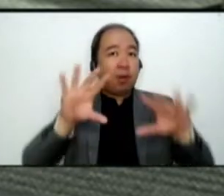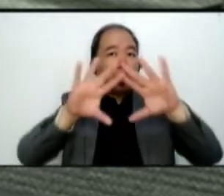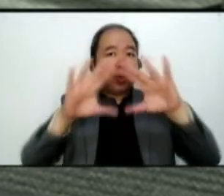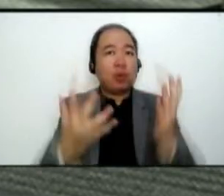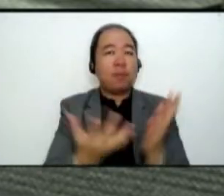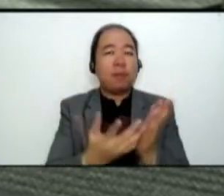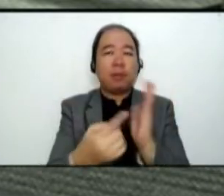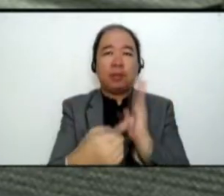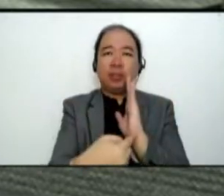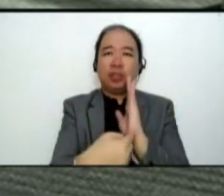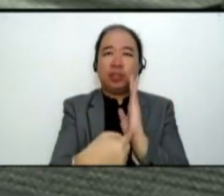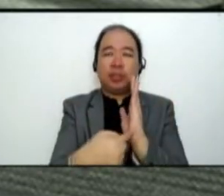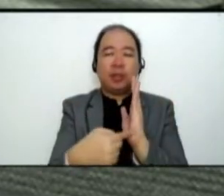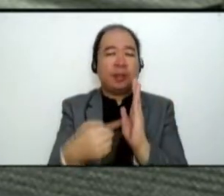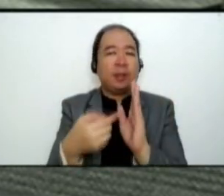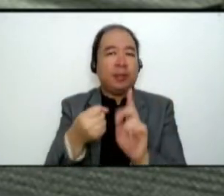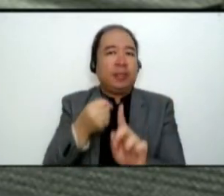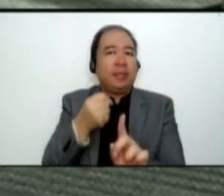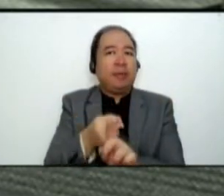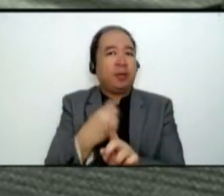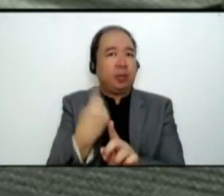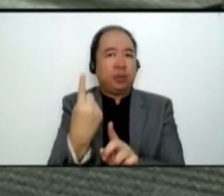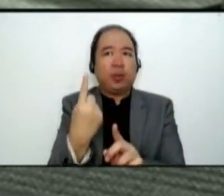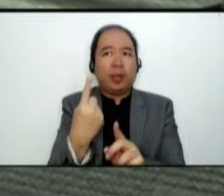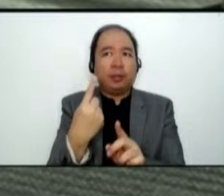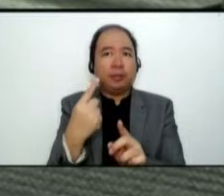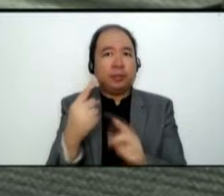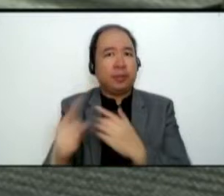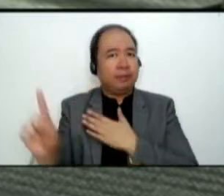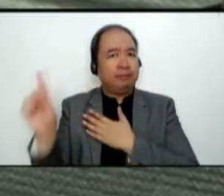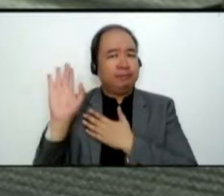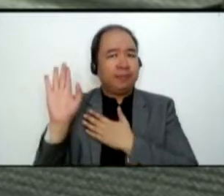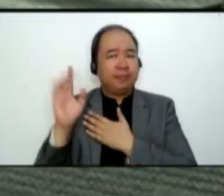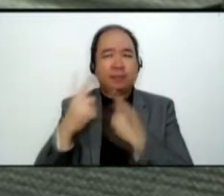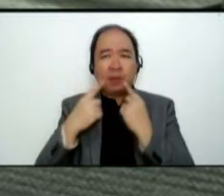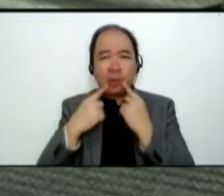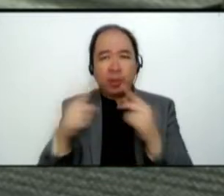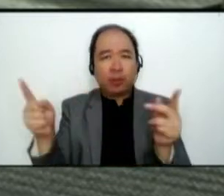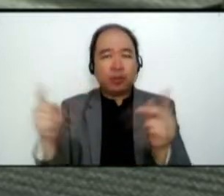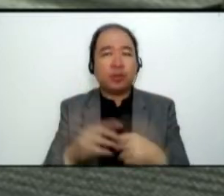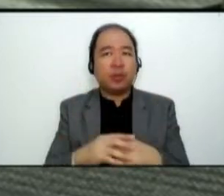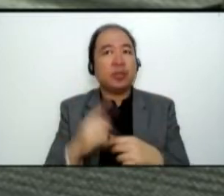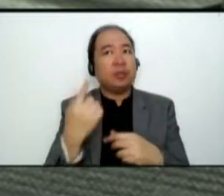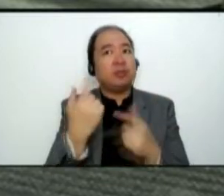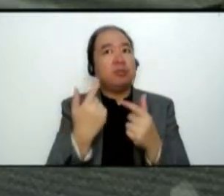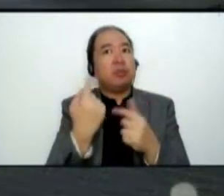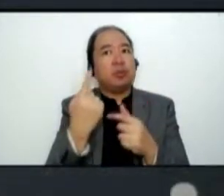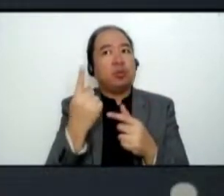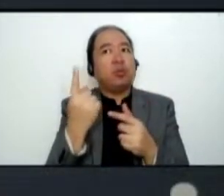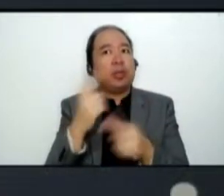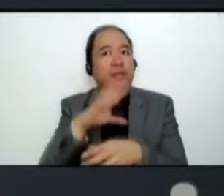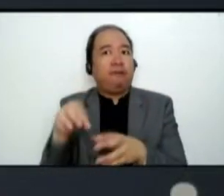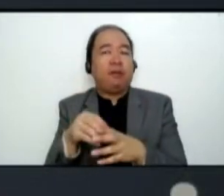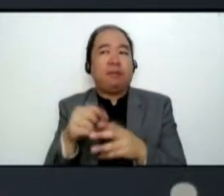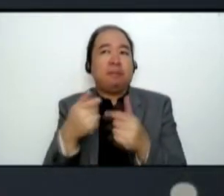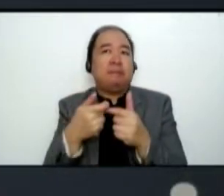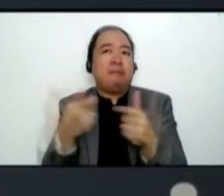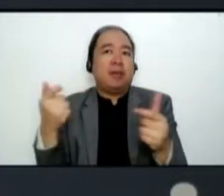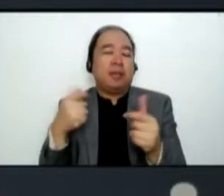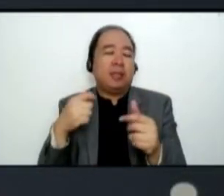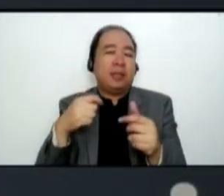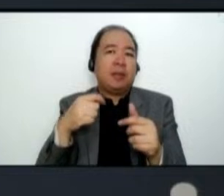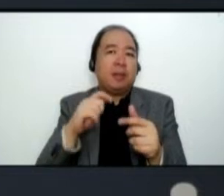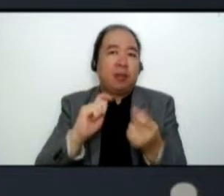the declaration. Now, it is a big mega trend, and it's propelling and impacting our society. And with the